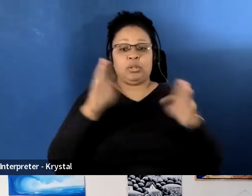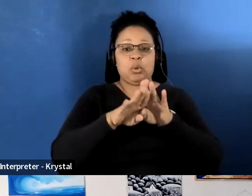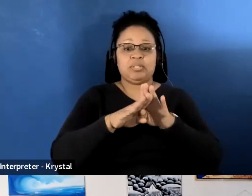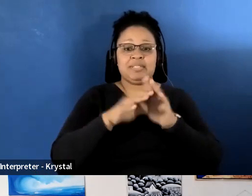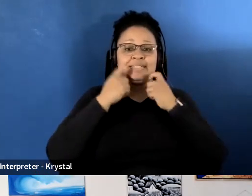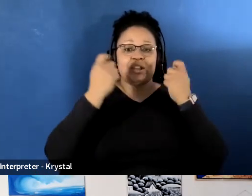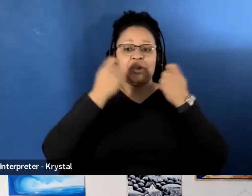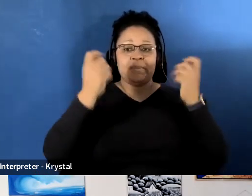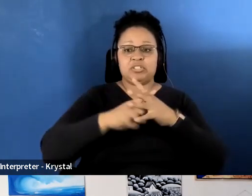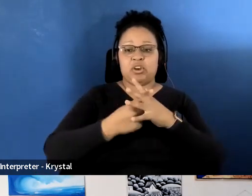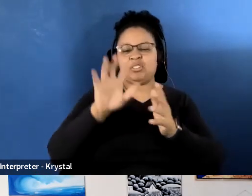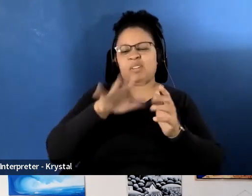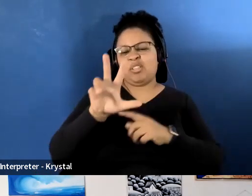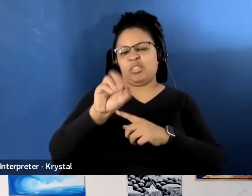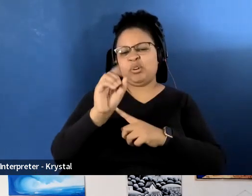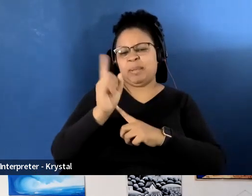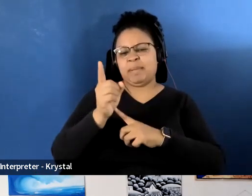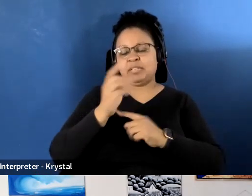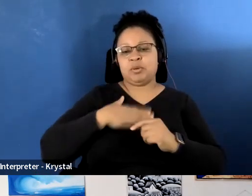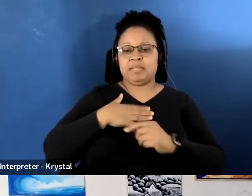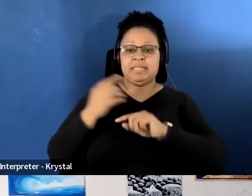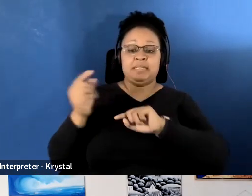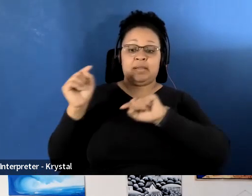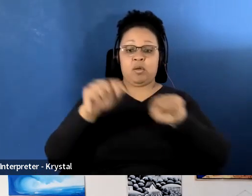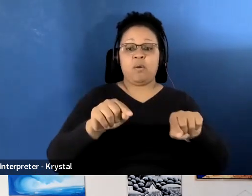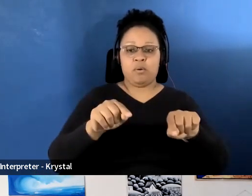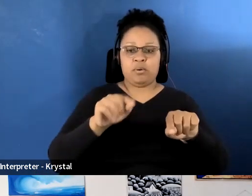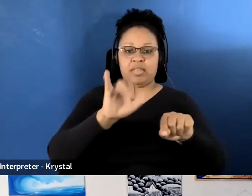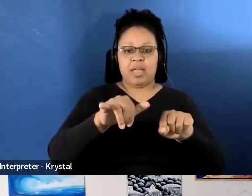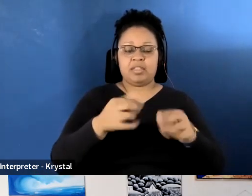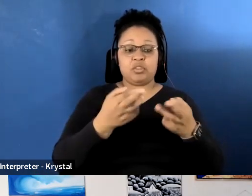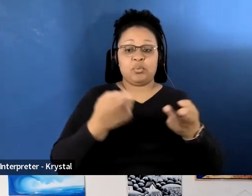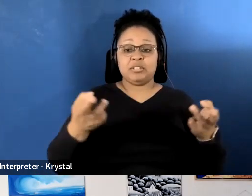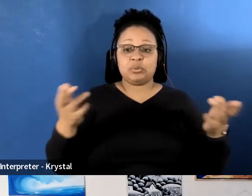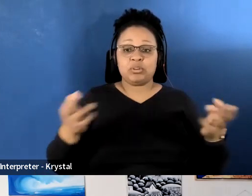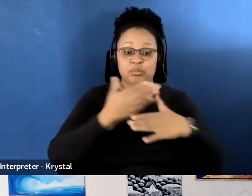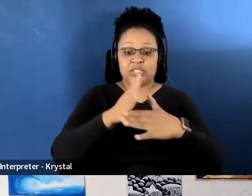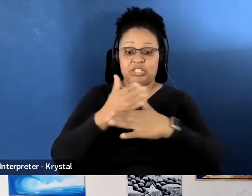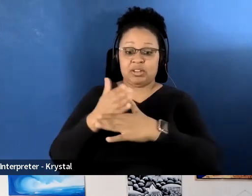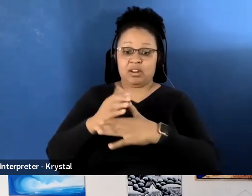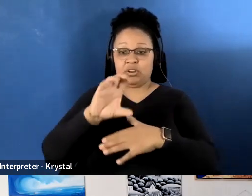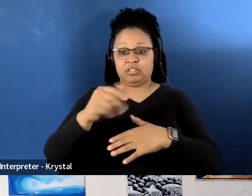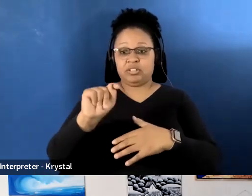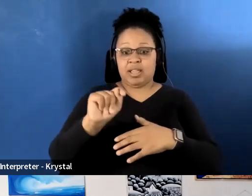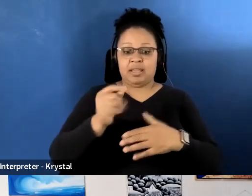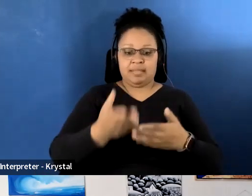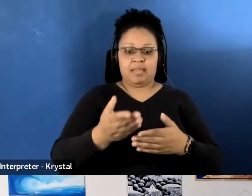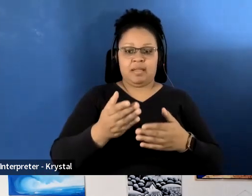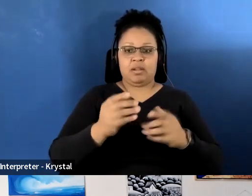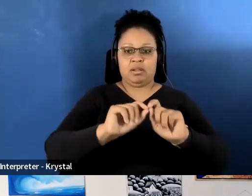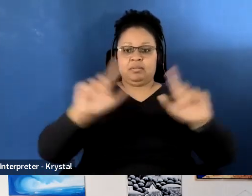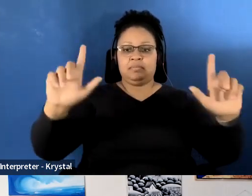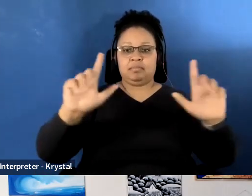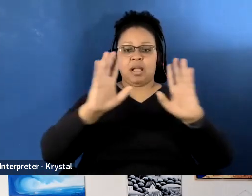about 30 minutes. So make sure that you come to that. And all of the resources that have been shared in the chat are up on the conference